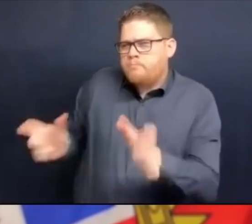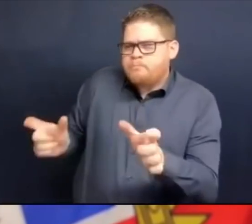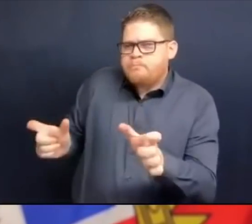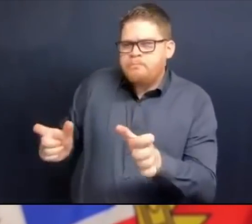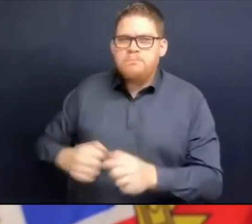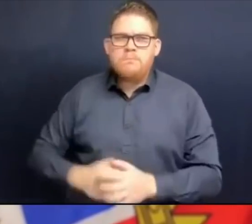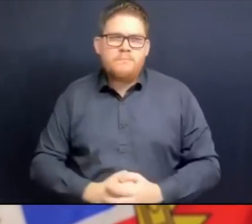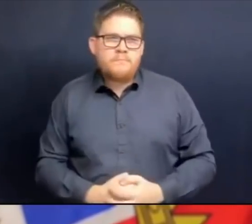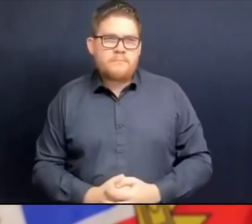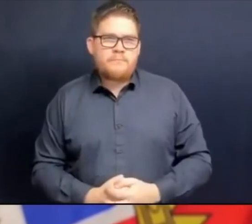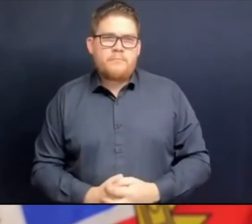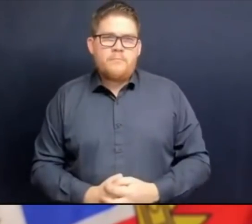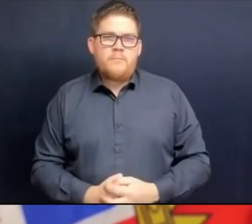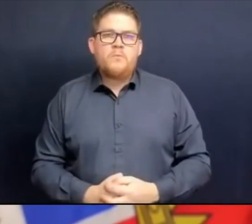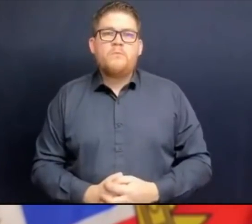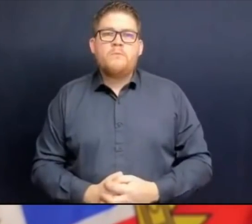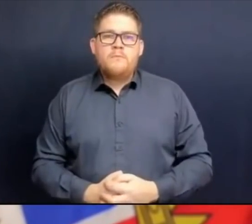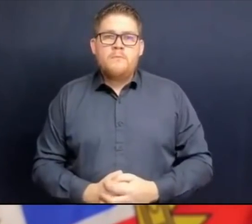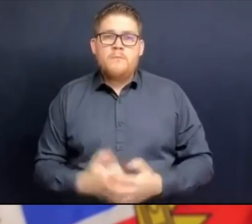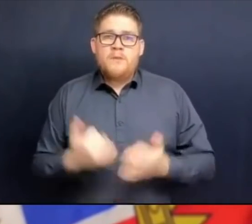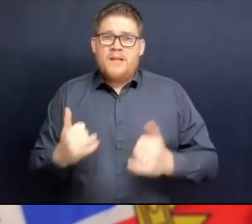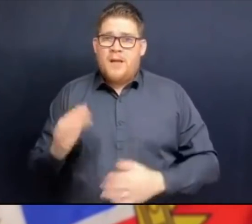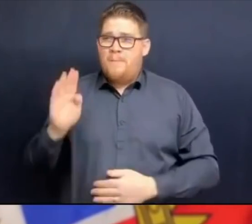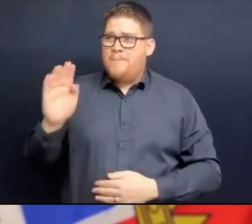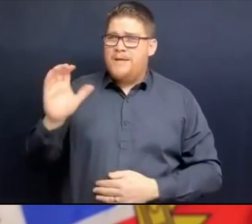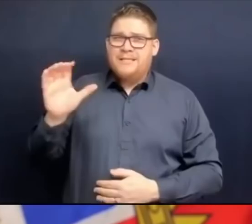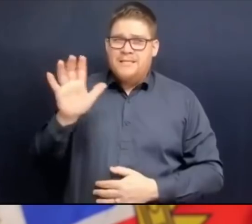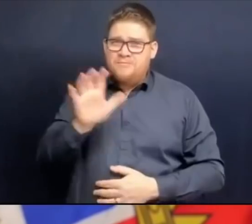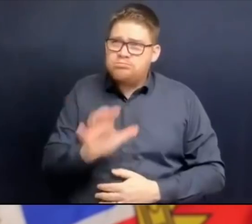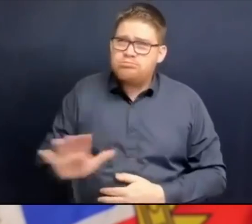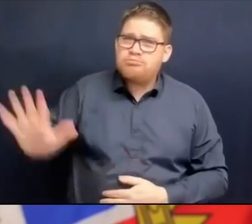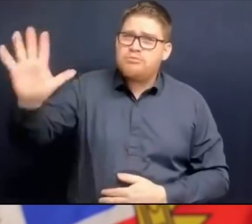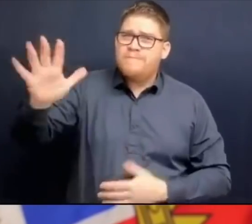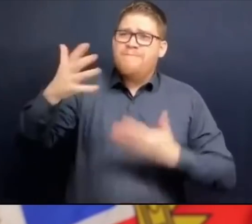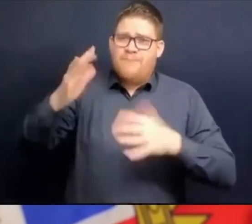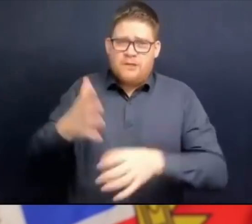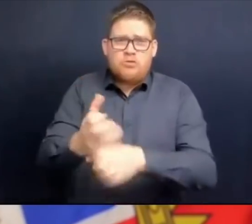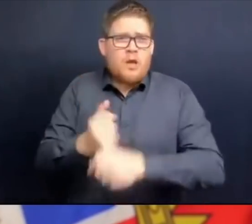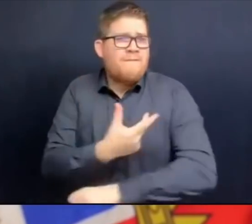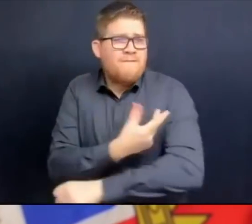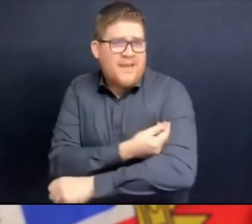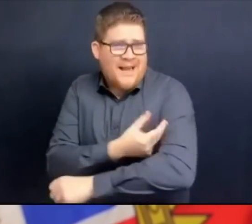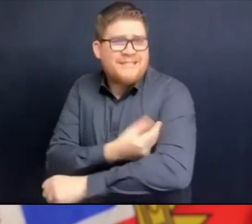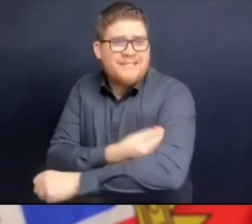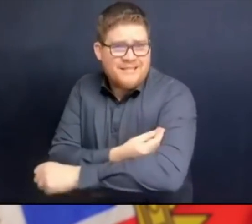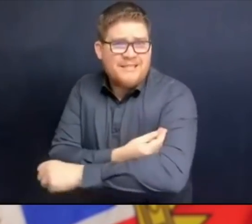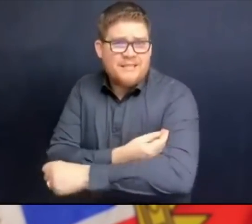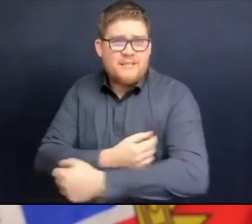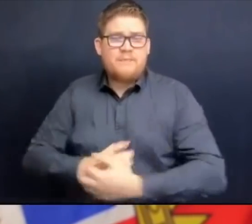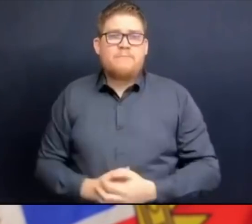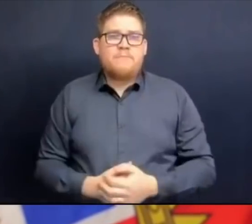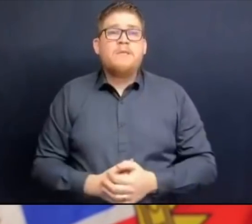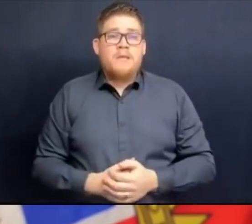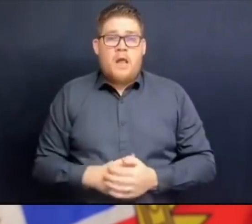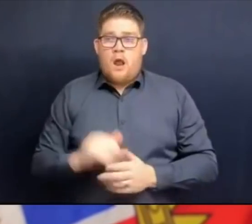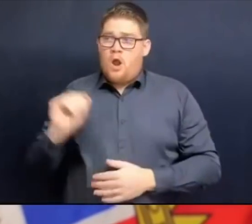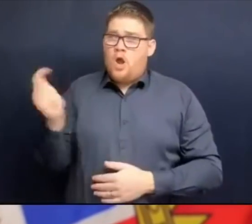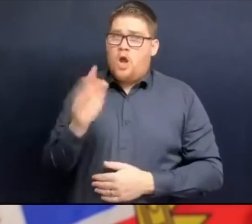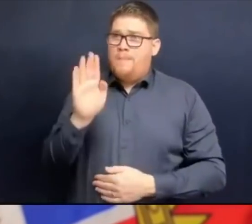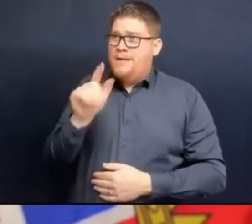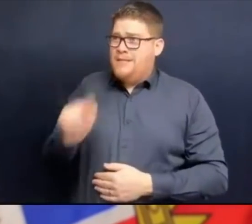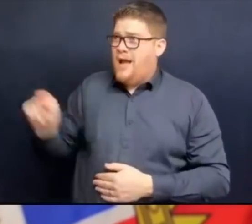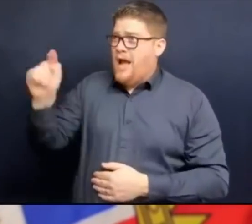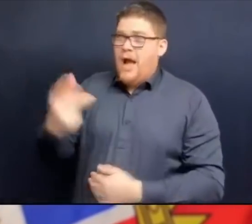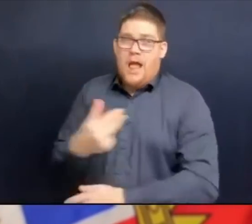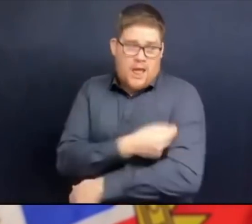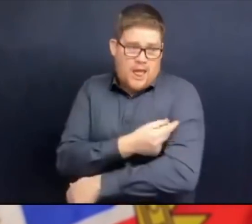level of immunity now across BC because people have been immunized, and that gives us an opportunity to look at changes